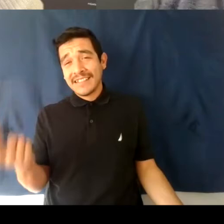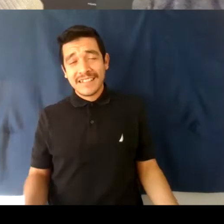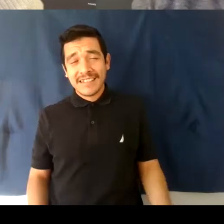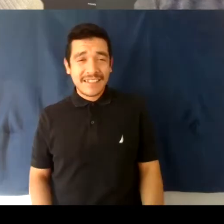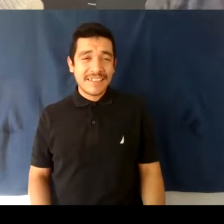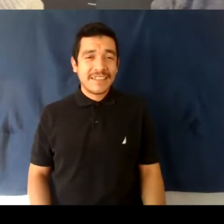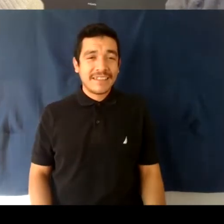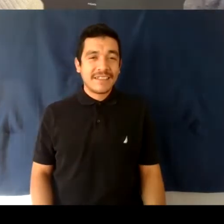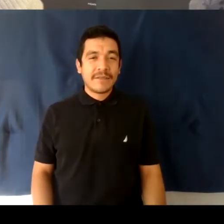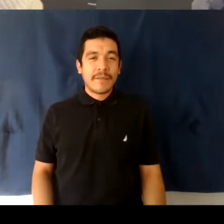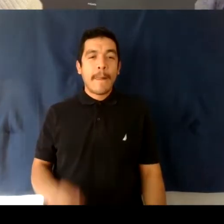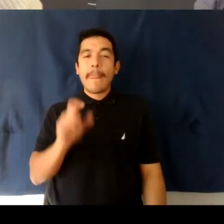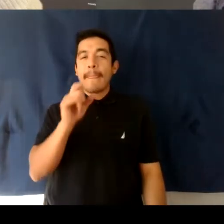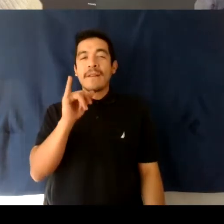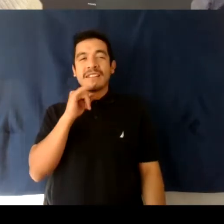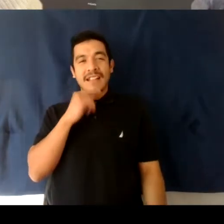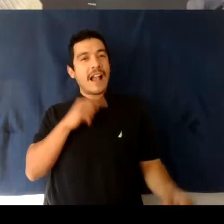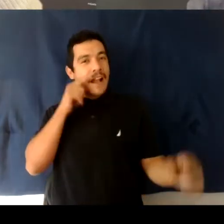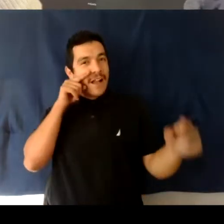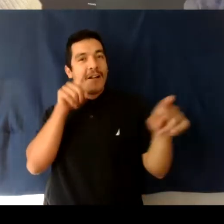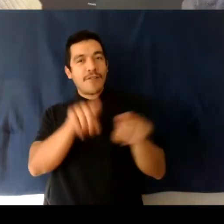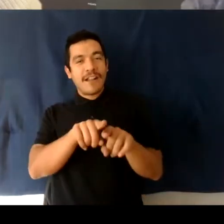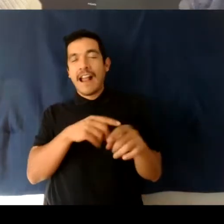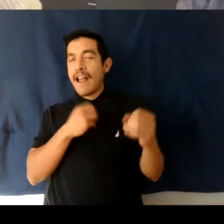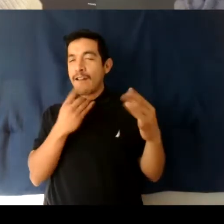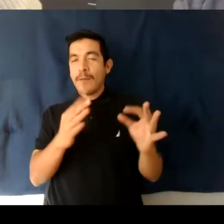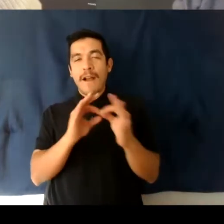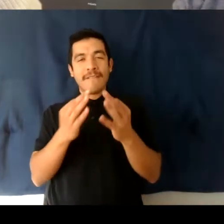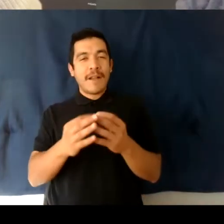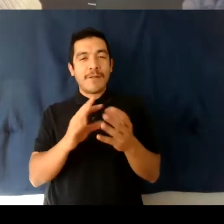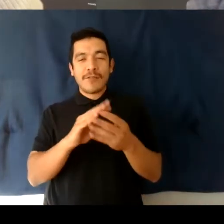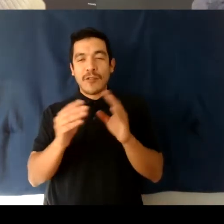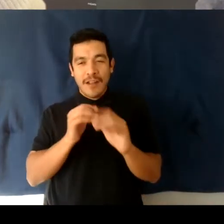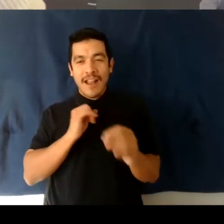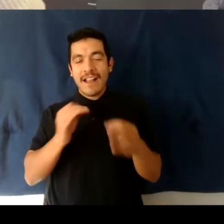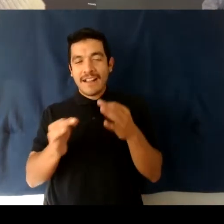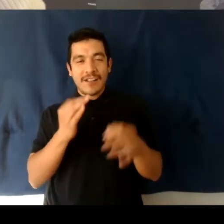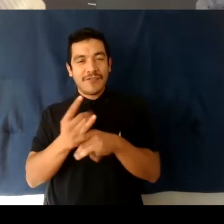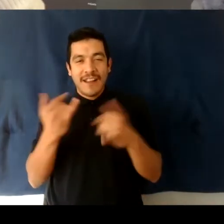know. Oh man, I have so many family stories I can tell right now, but